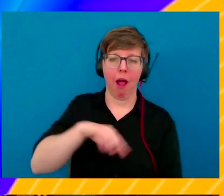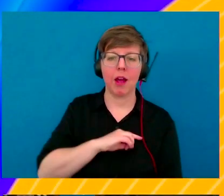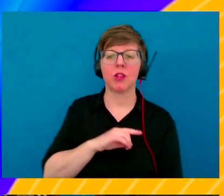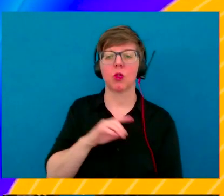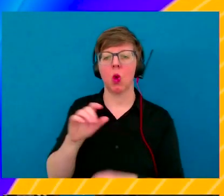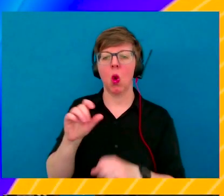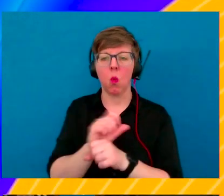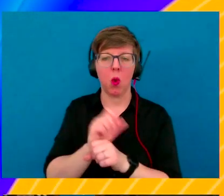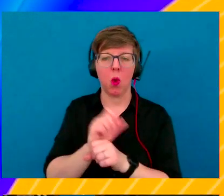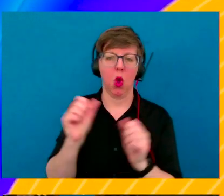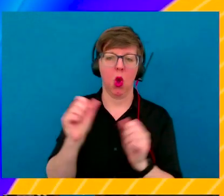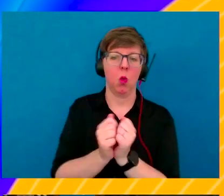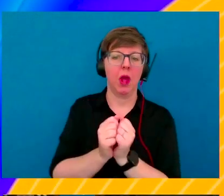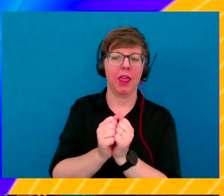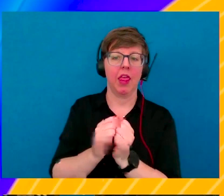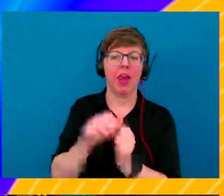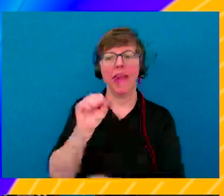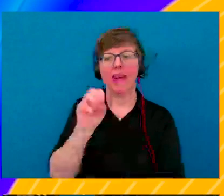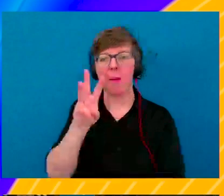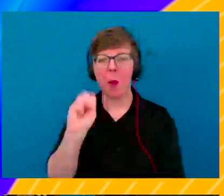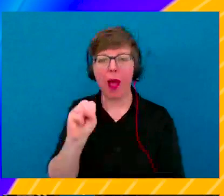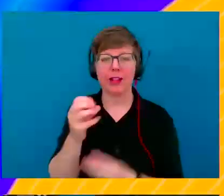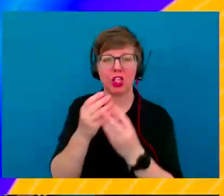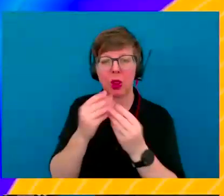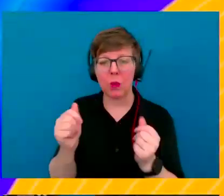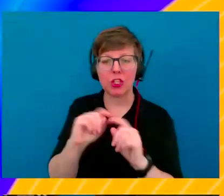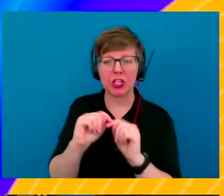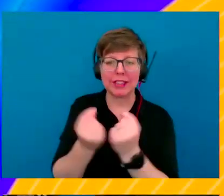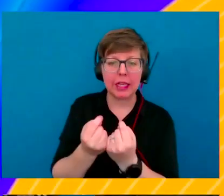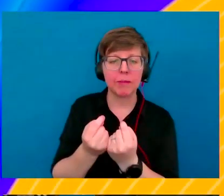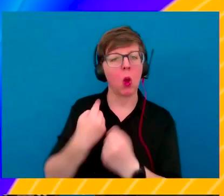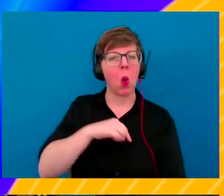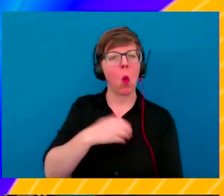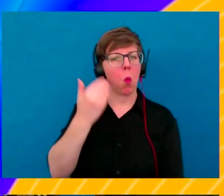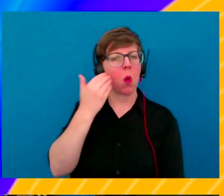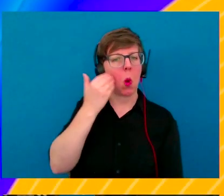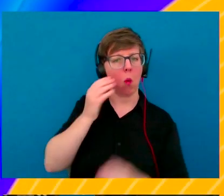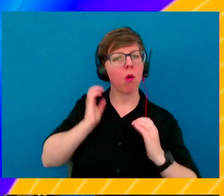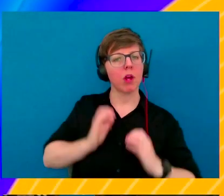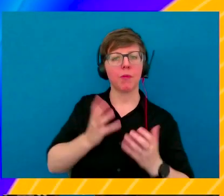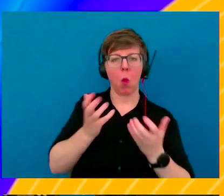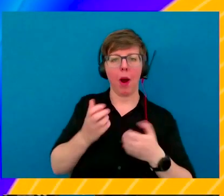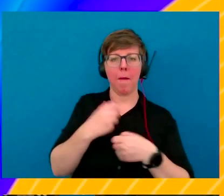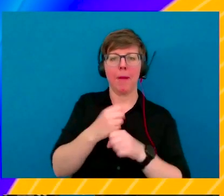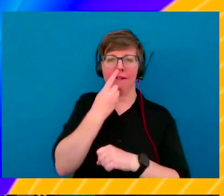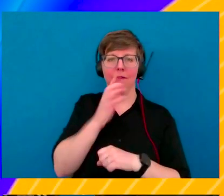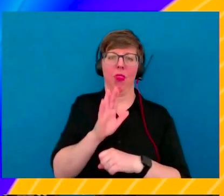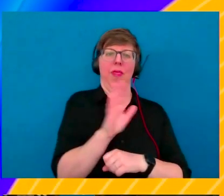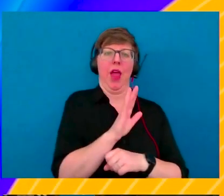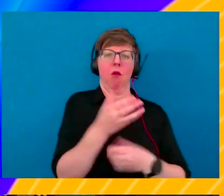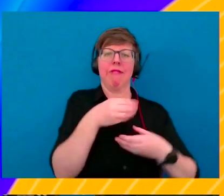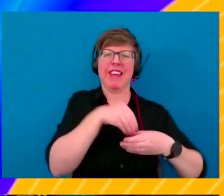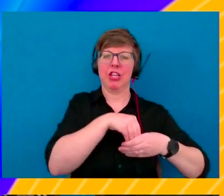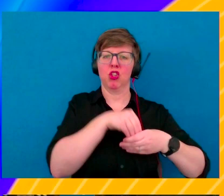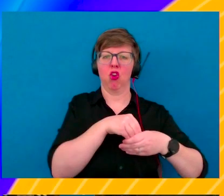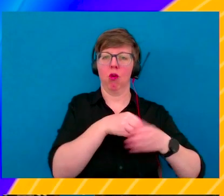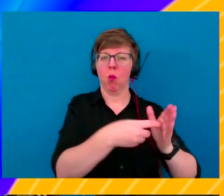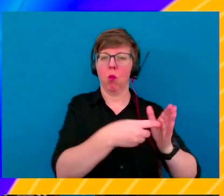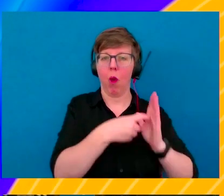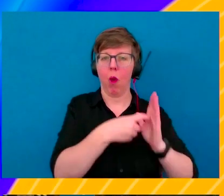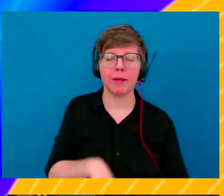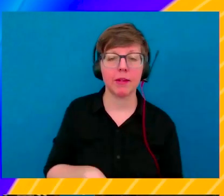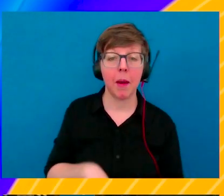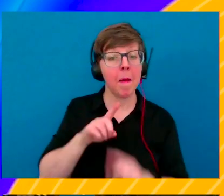team, the well-architect teams. We know that customers want to make their own for their own internal requirements. But what's cool is this is defaulting to